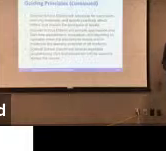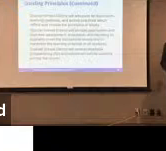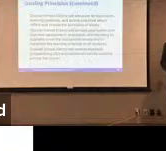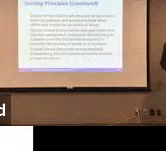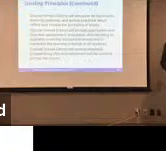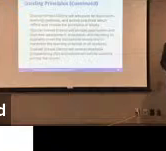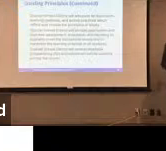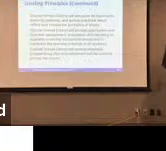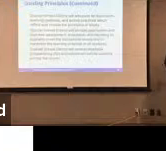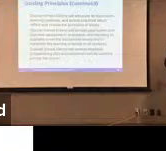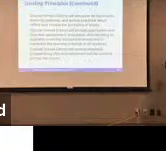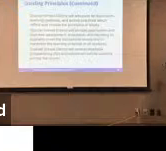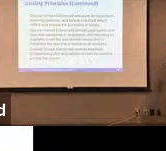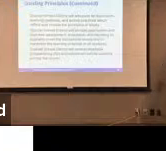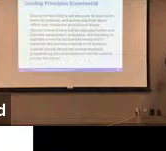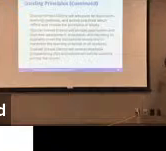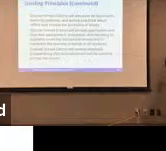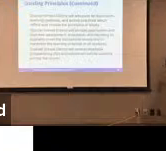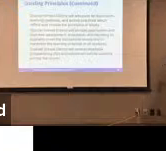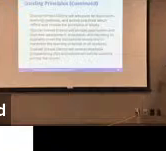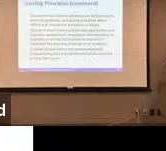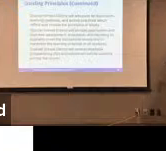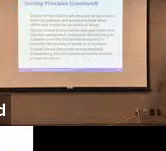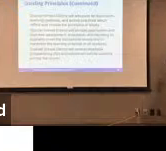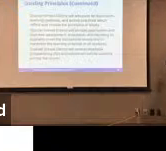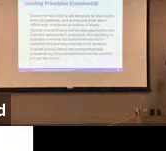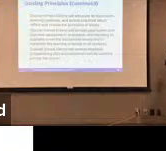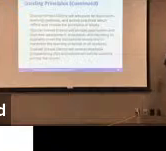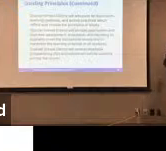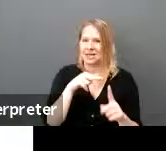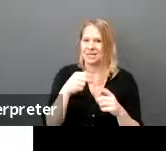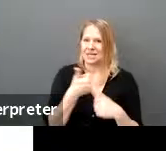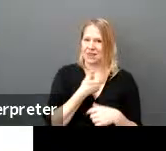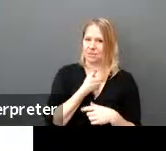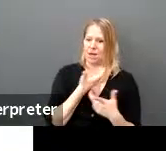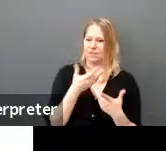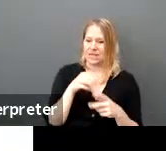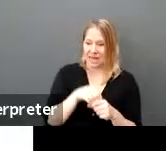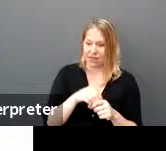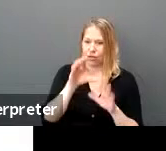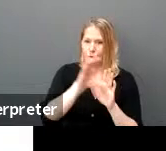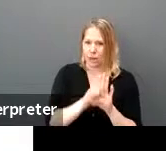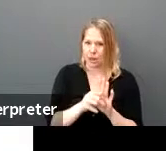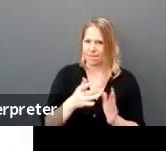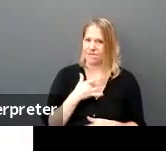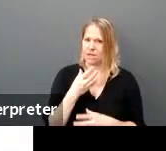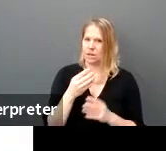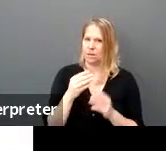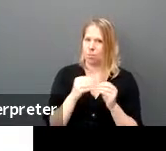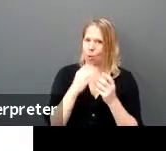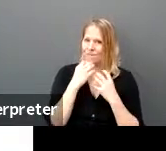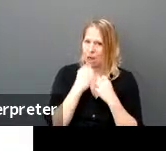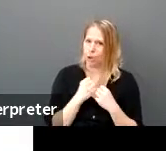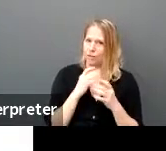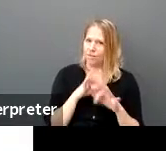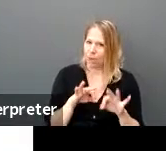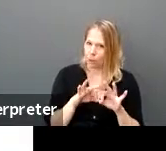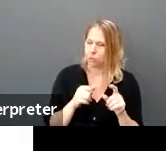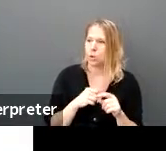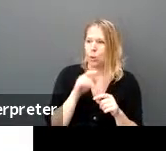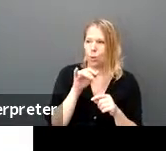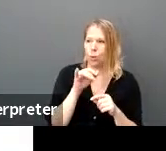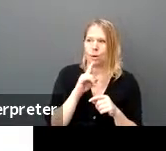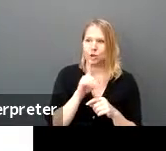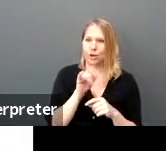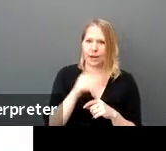and contents. We all know that when students see themselves, a reflection of themselves in the curriculum, they feel more valued. And so we want to make sure that we